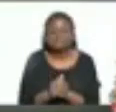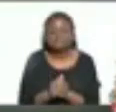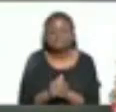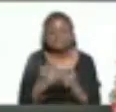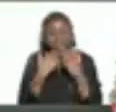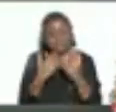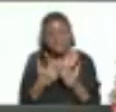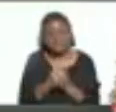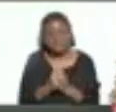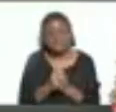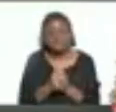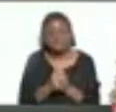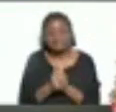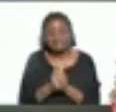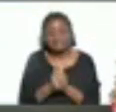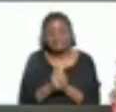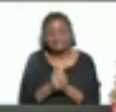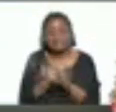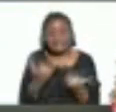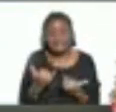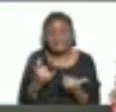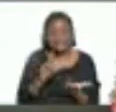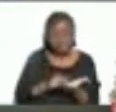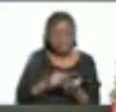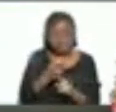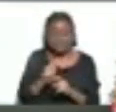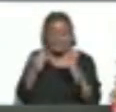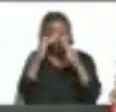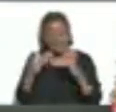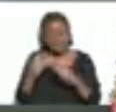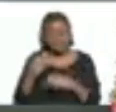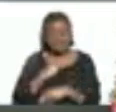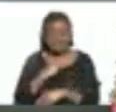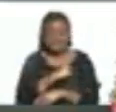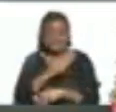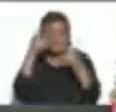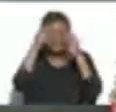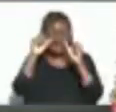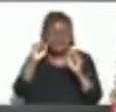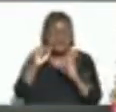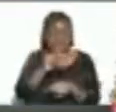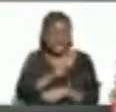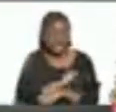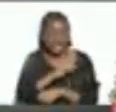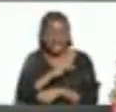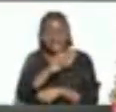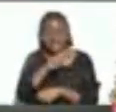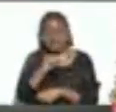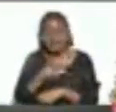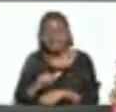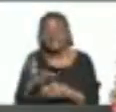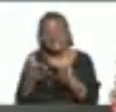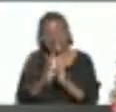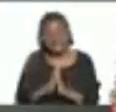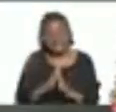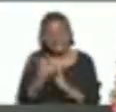Well, thanks, Corvell. Crossing over now to news from Parliament, Senate President Lashell Adderley is appealing to the country to do its part to